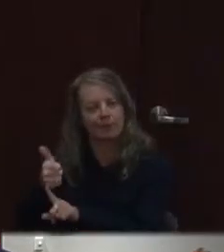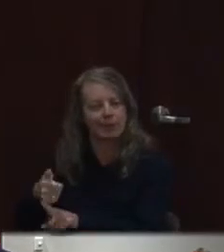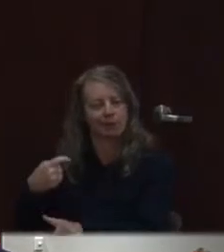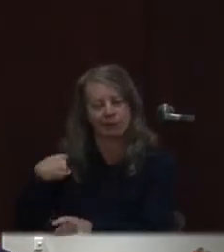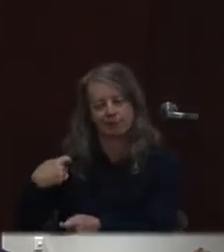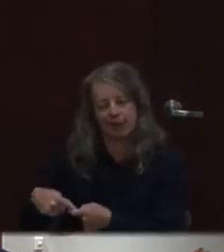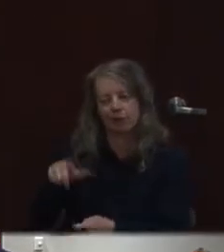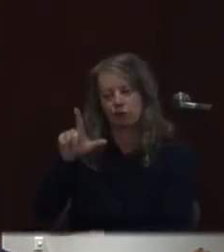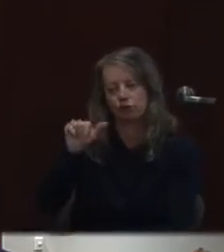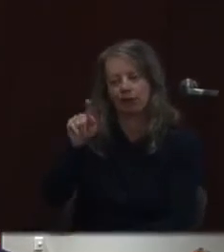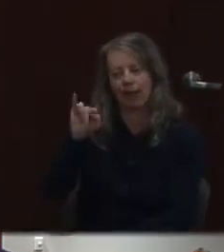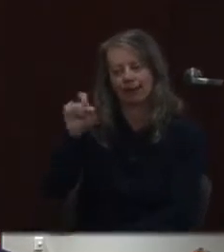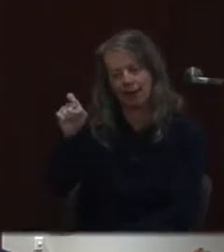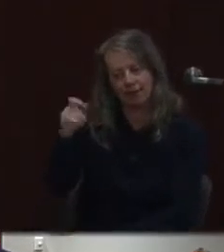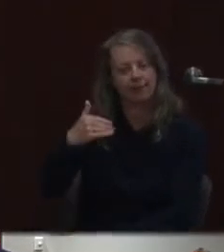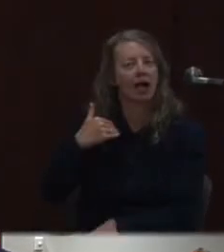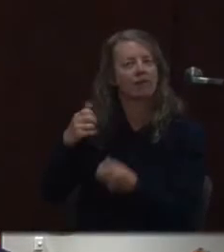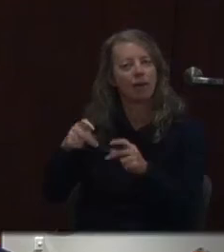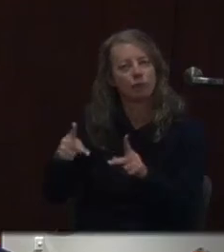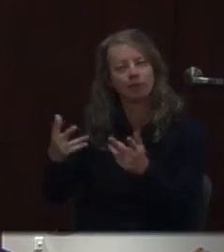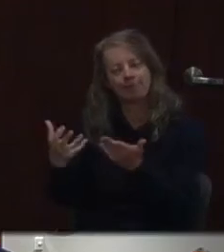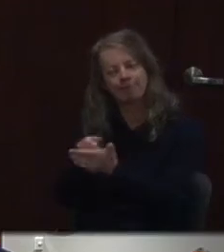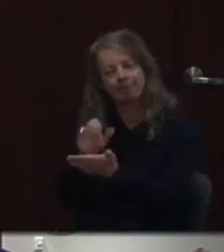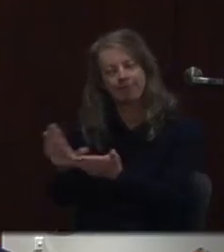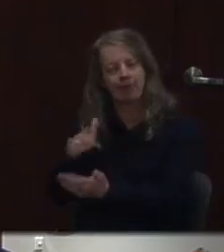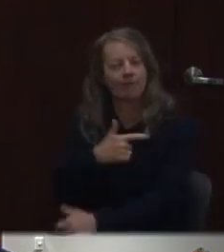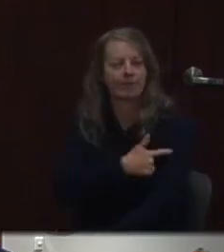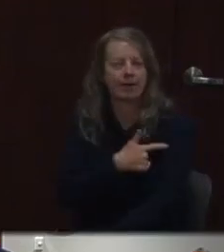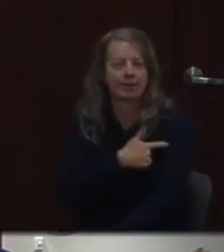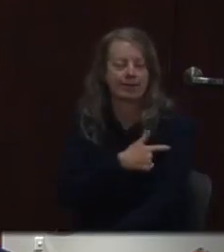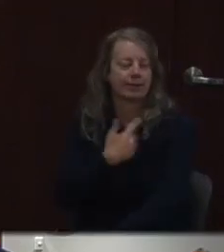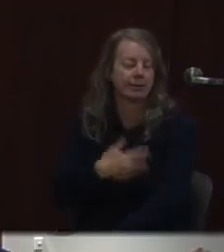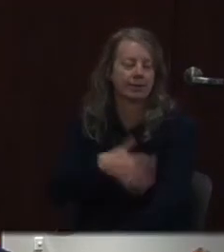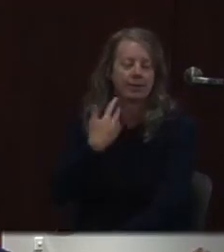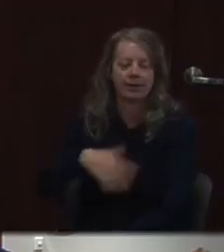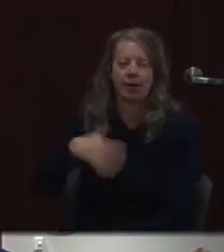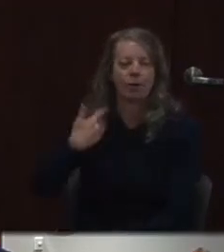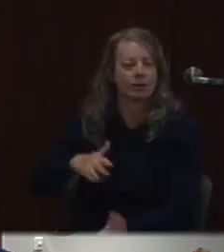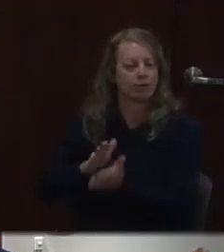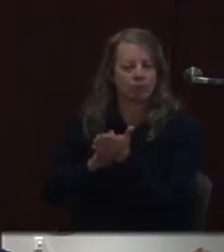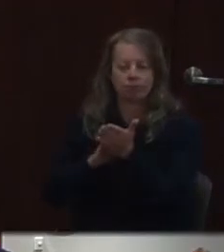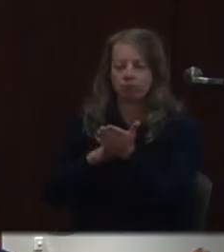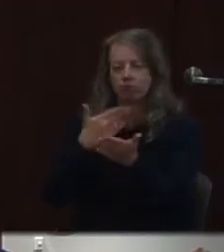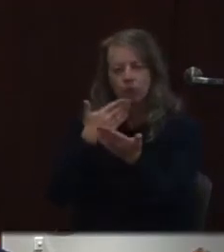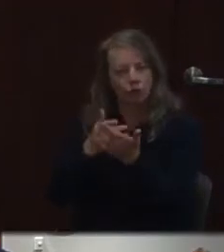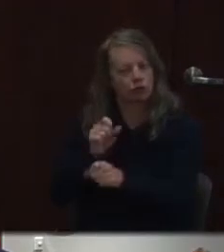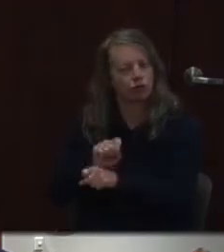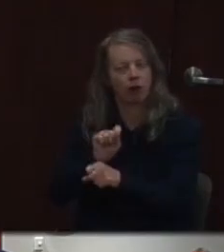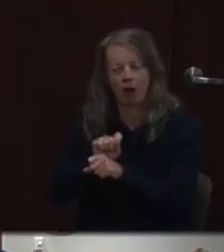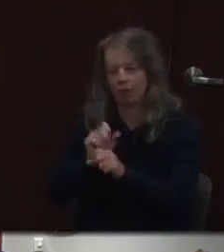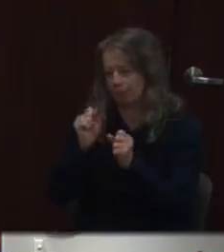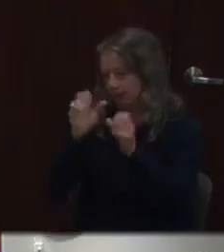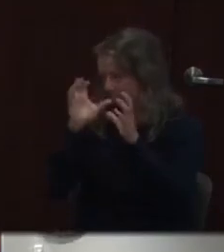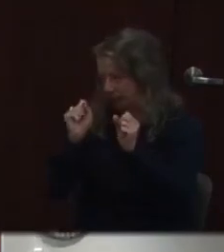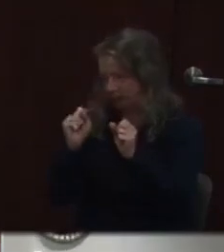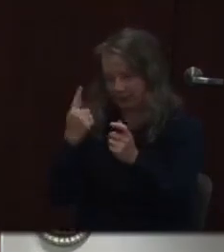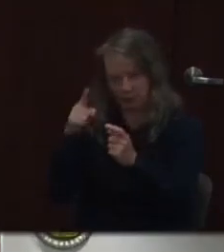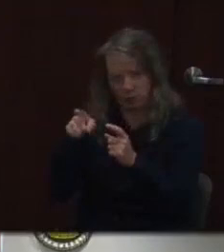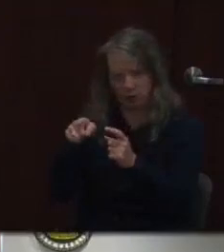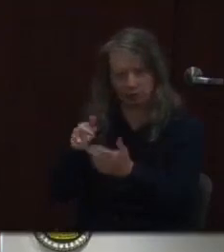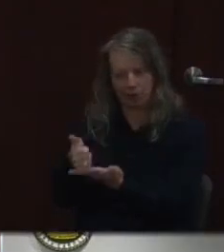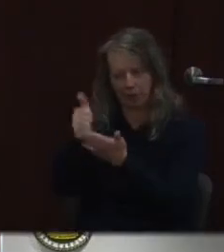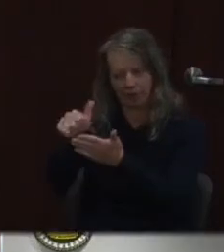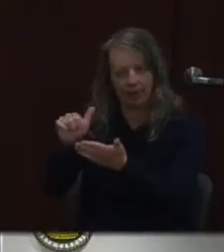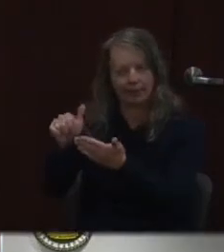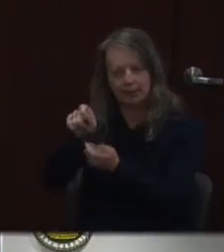have the opportunity to receive their vaccine. So incredibly well done job for that particular community. Thank you.